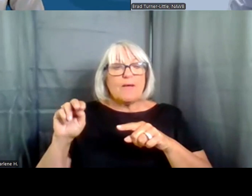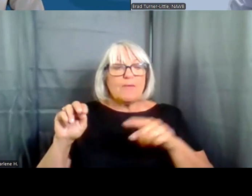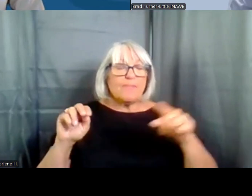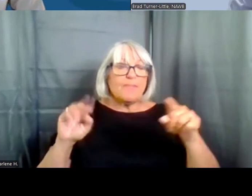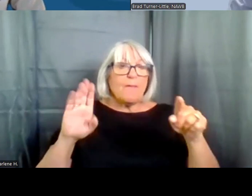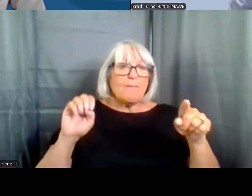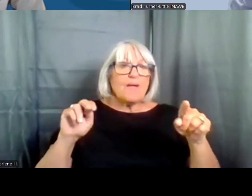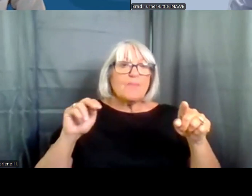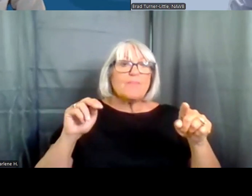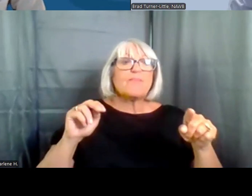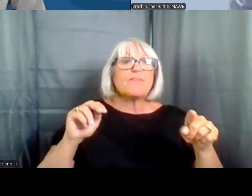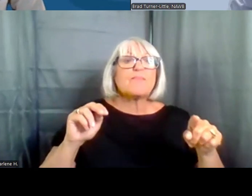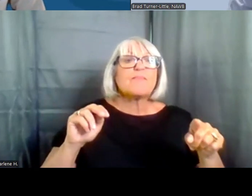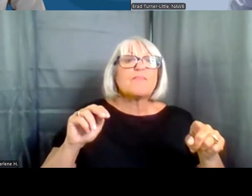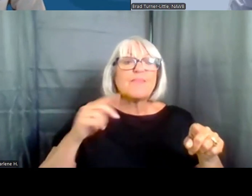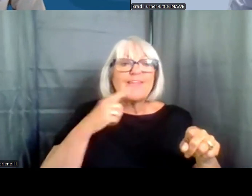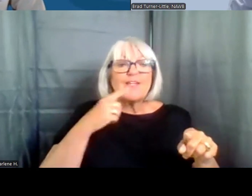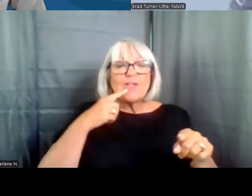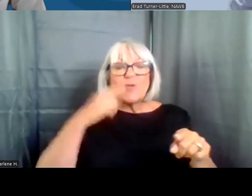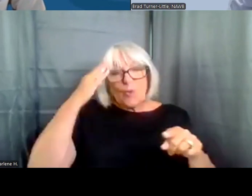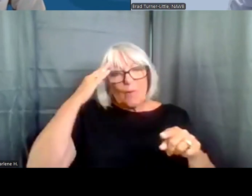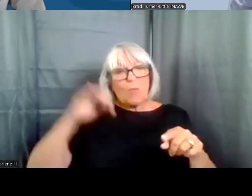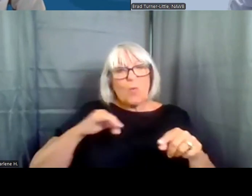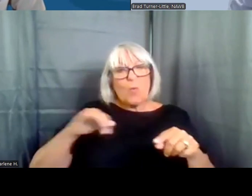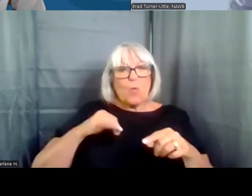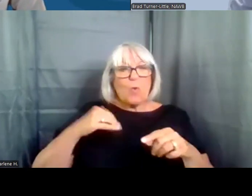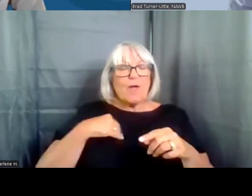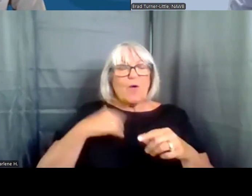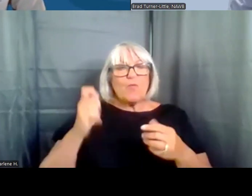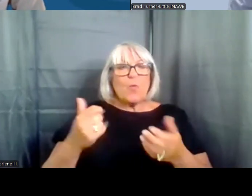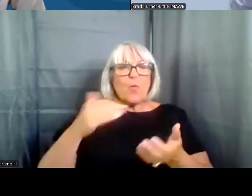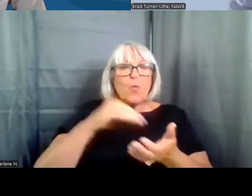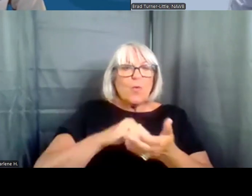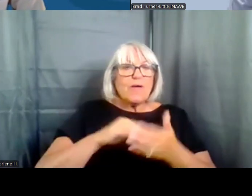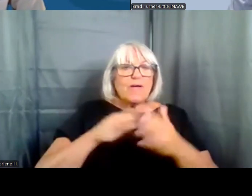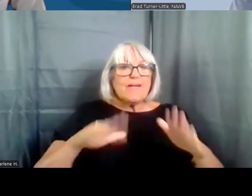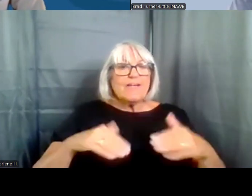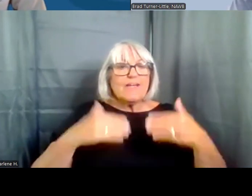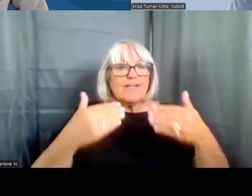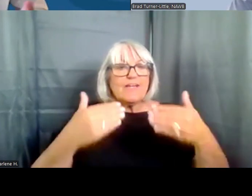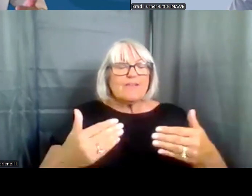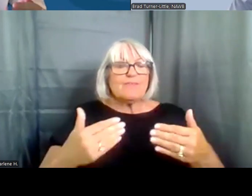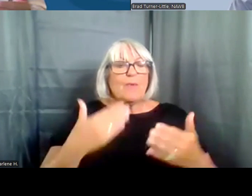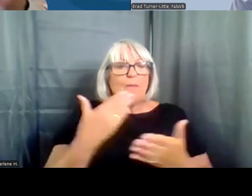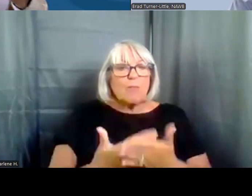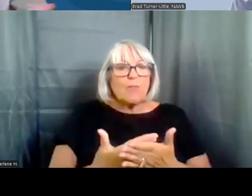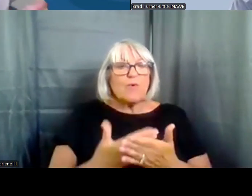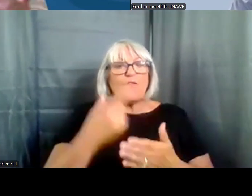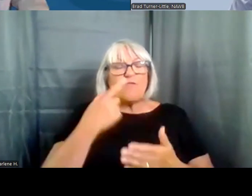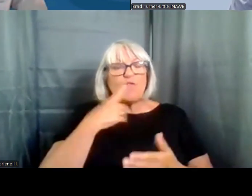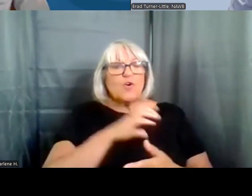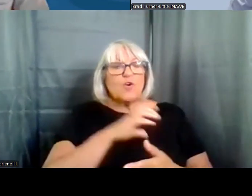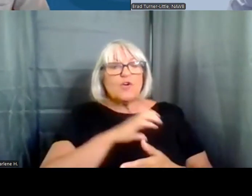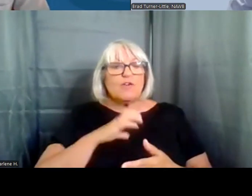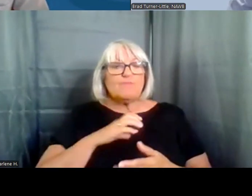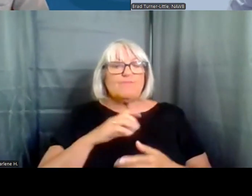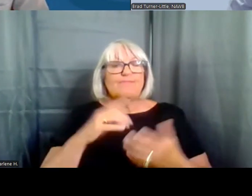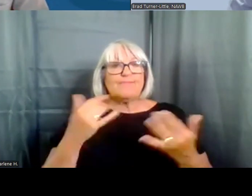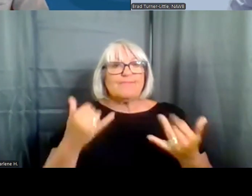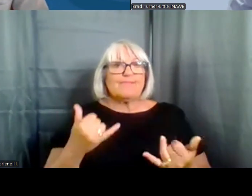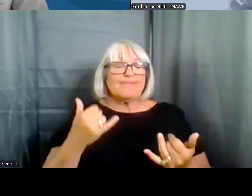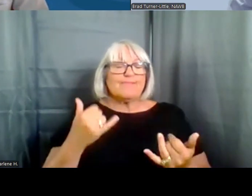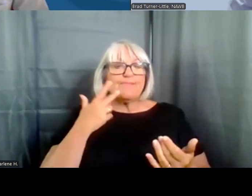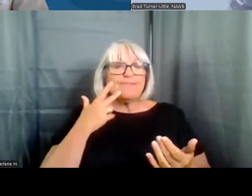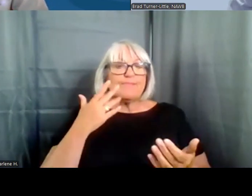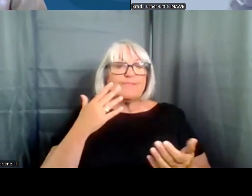reauthorization. We're laser focused on the recent movement in Congress on that front, and the potential change that may bring to the